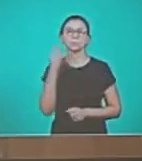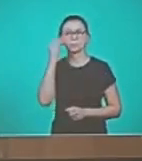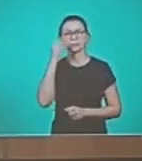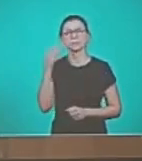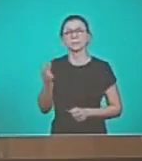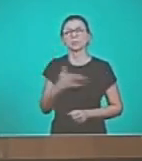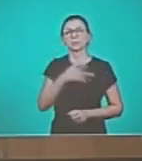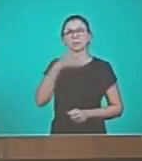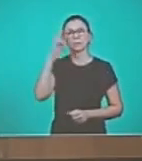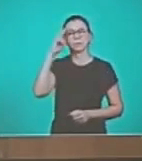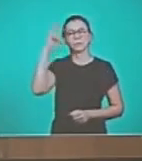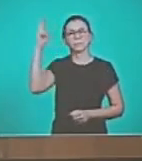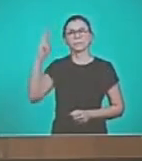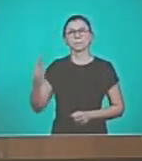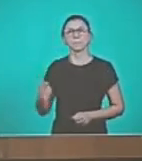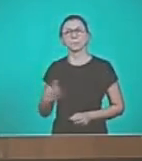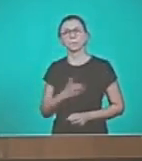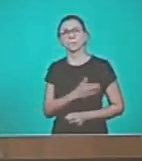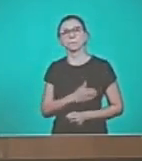that every day